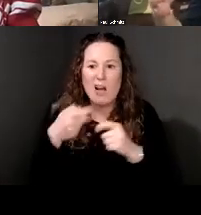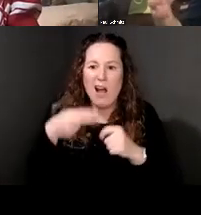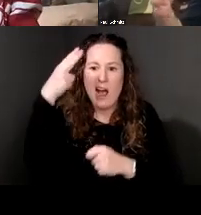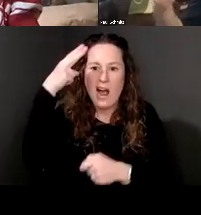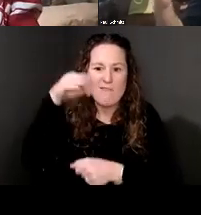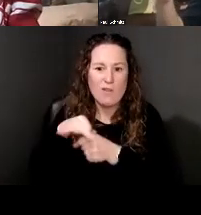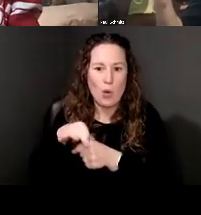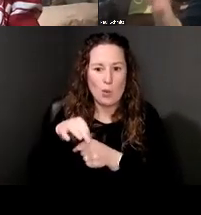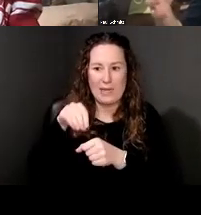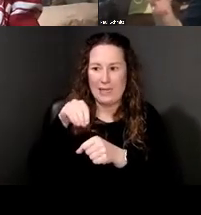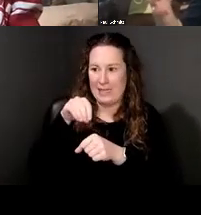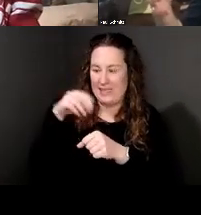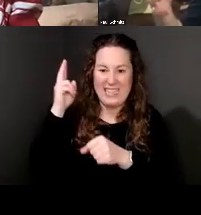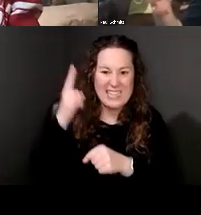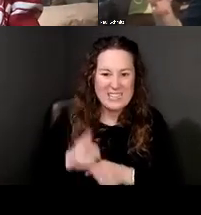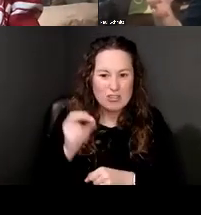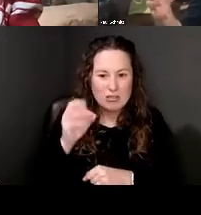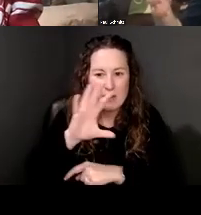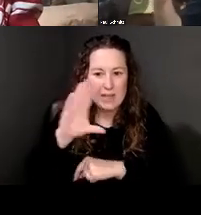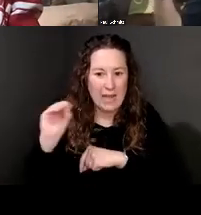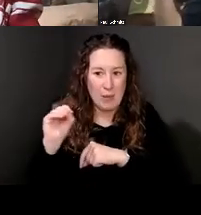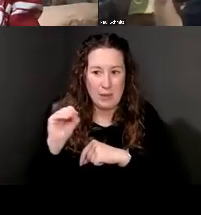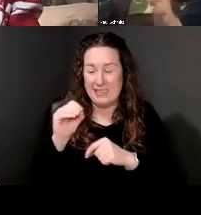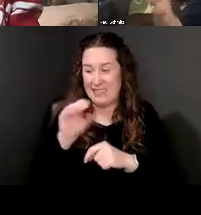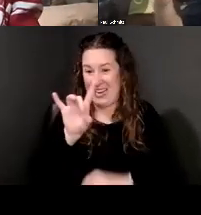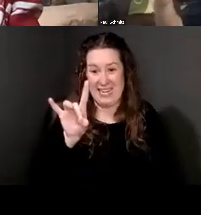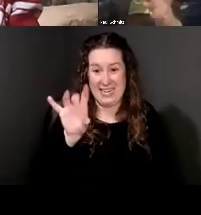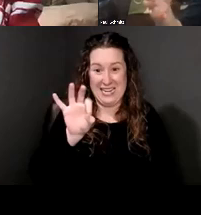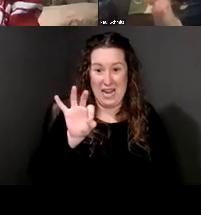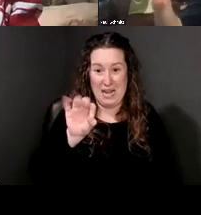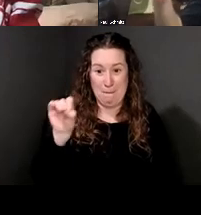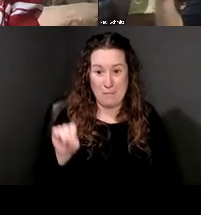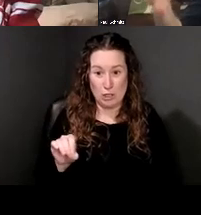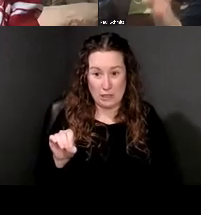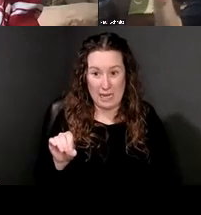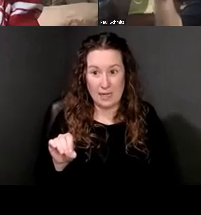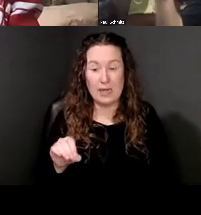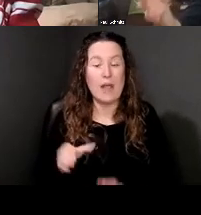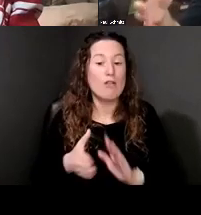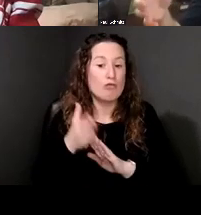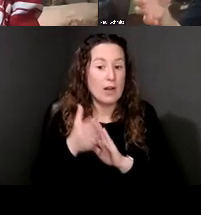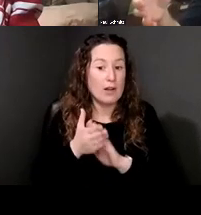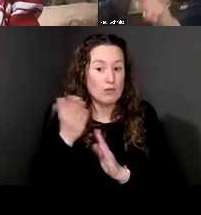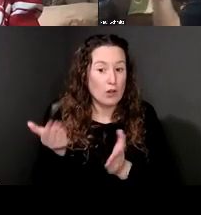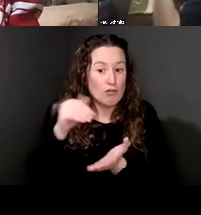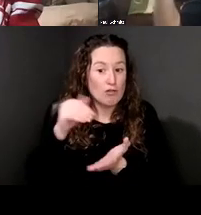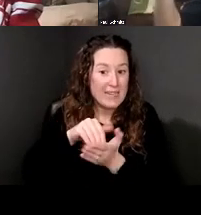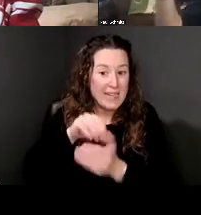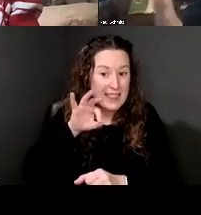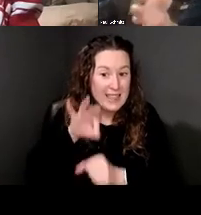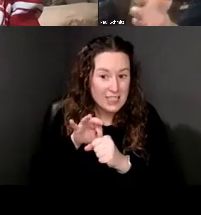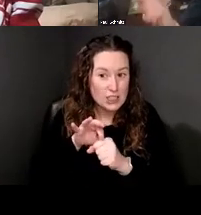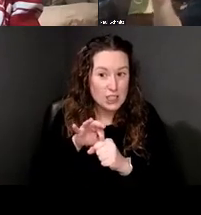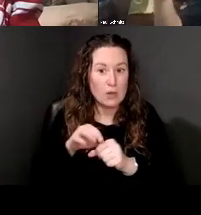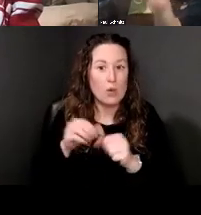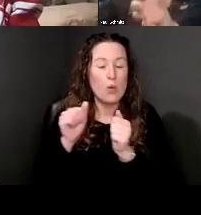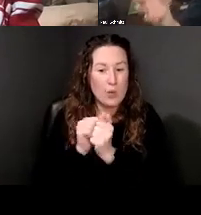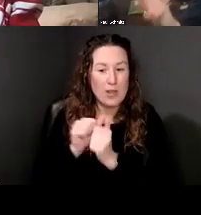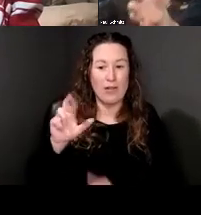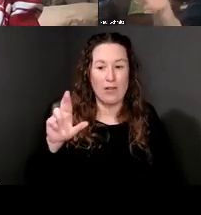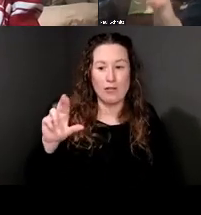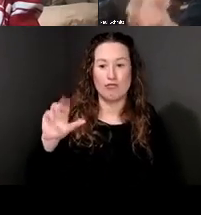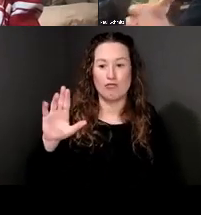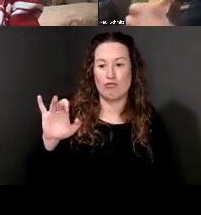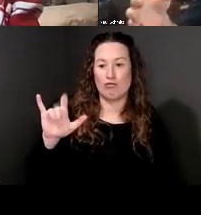county, something like 89%, running for re-election on a platform of racial equity as being the guiding